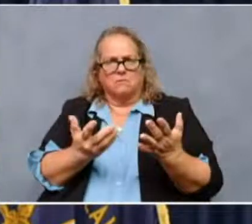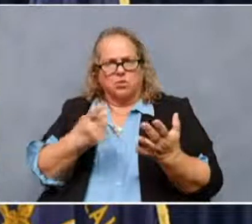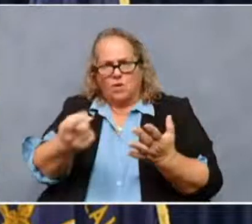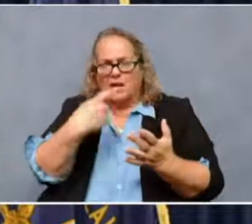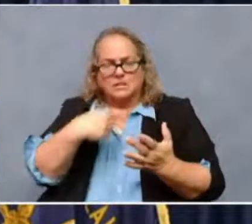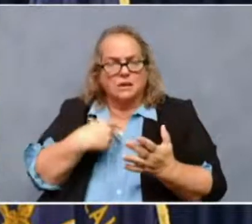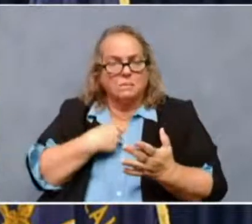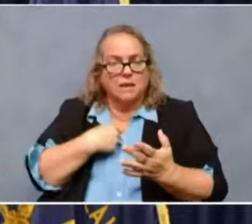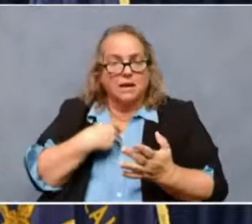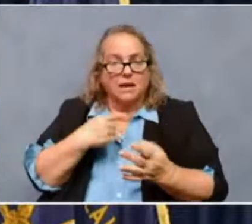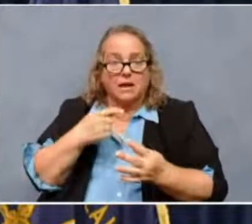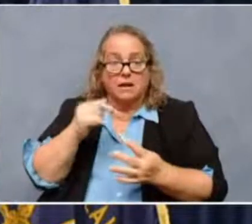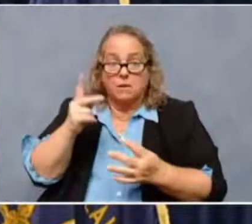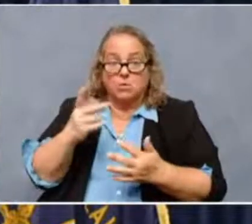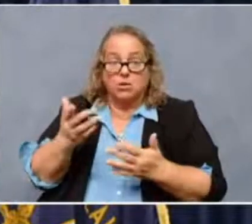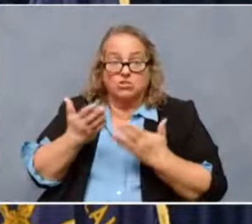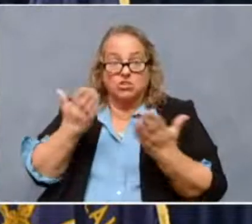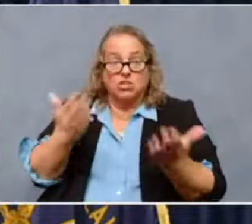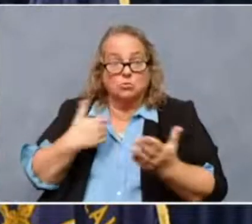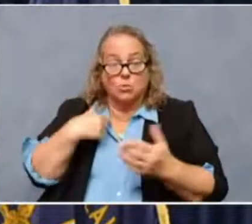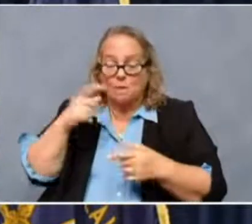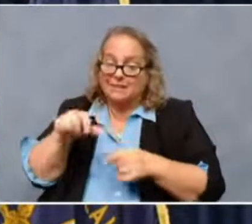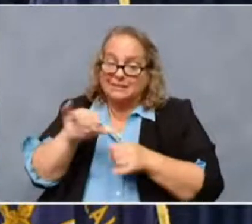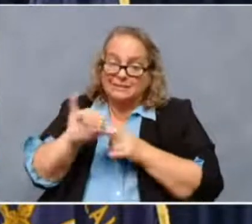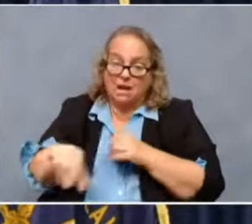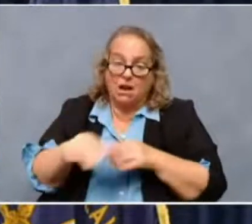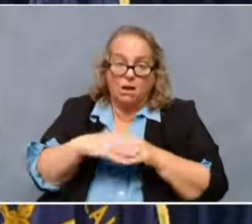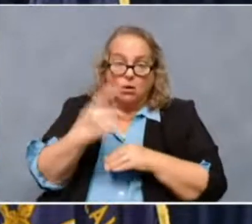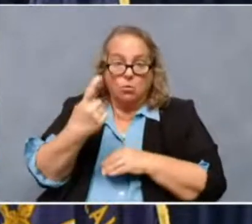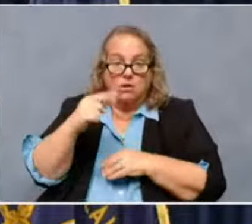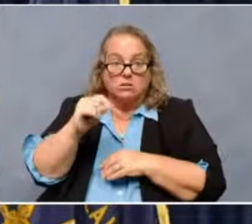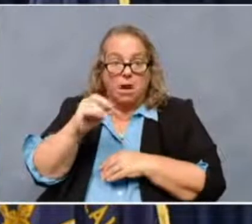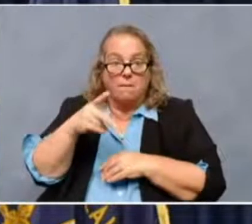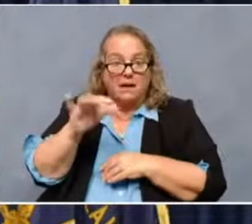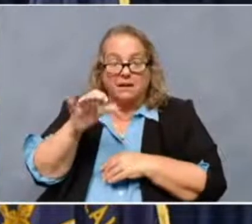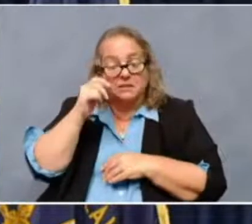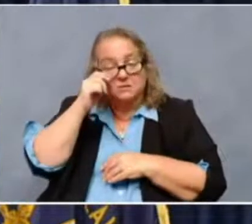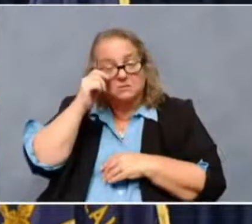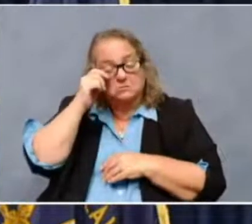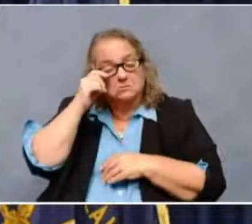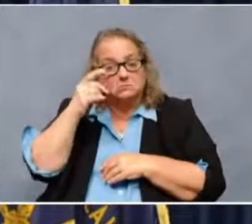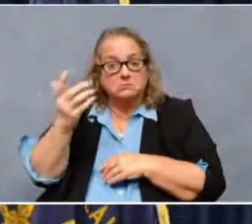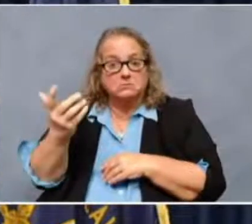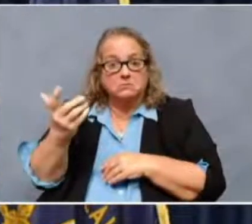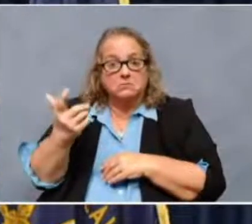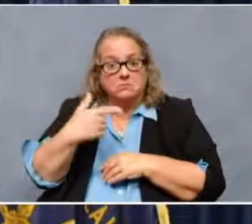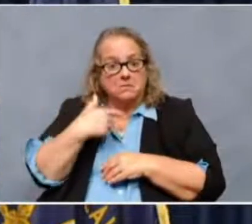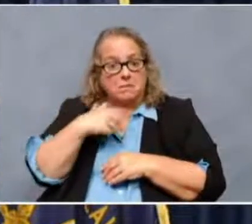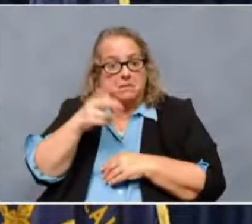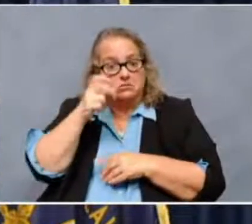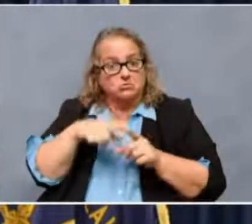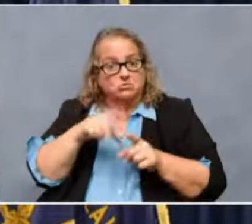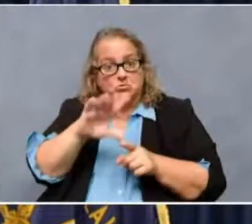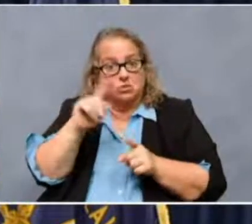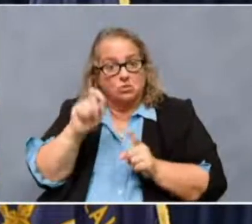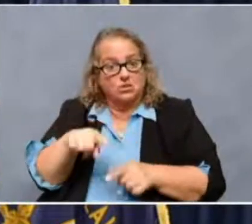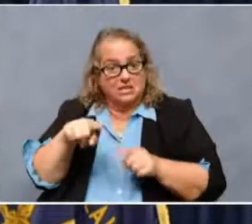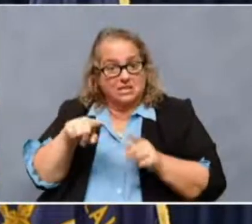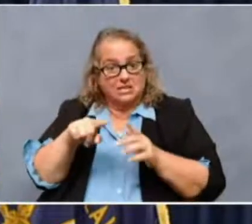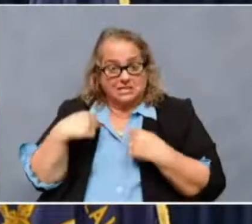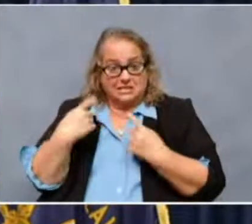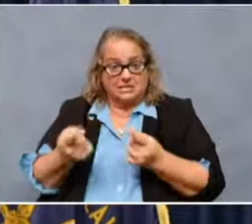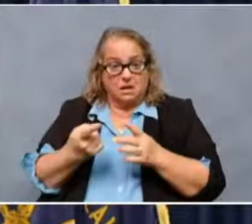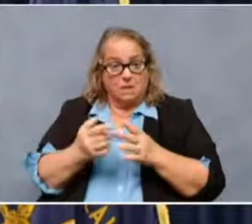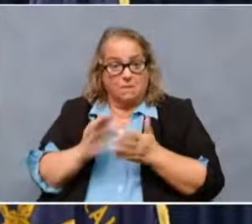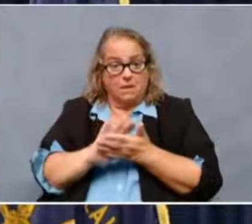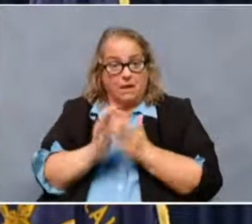one topic like some of our federal participants do. I think since becoming governor, I think I've had over